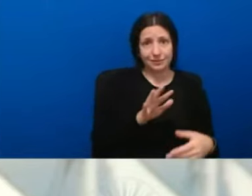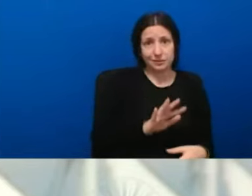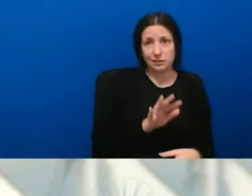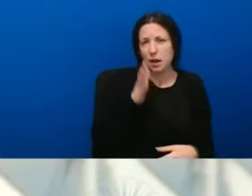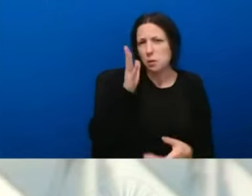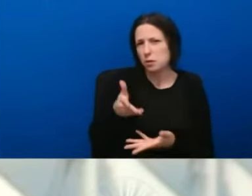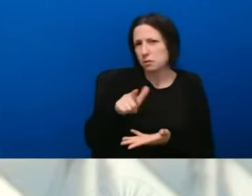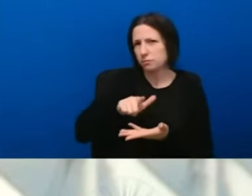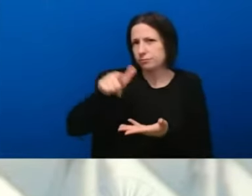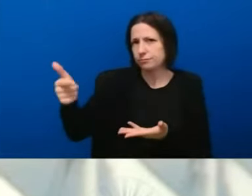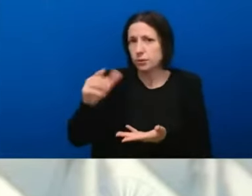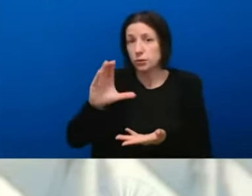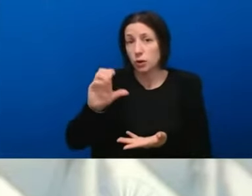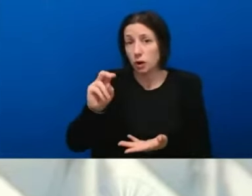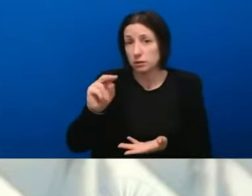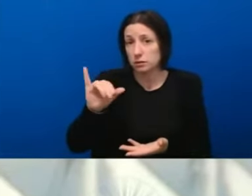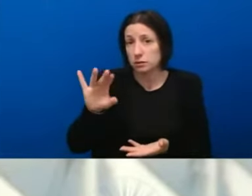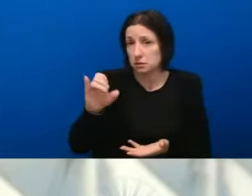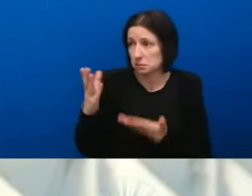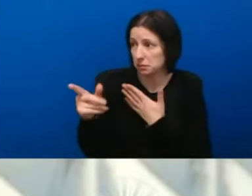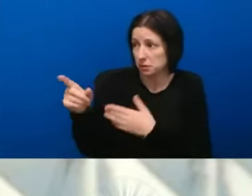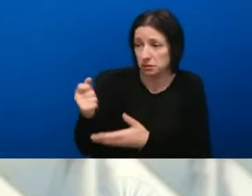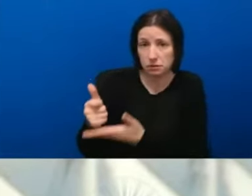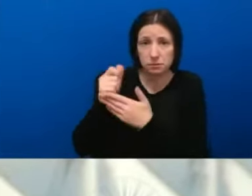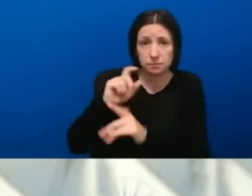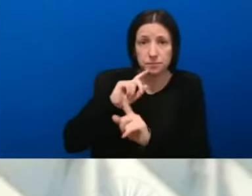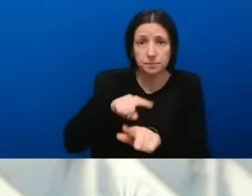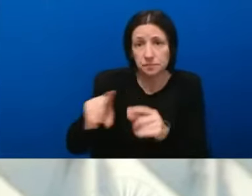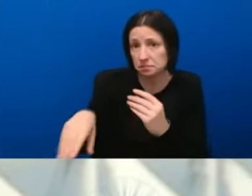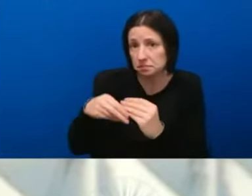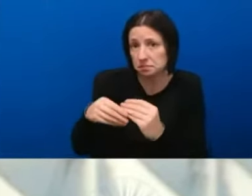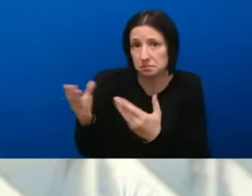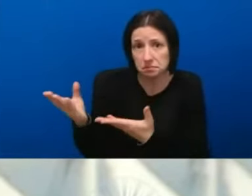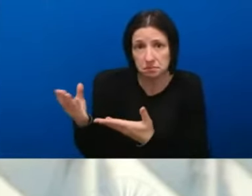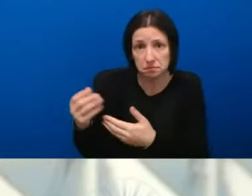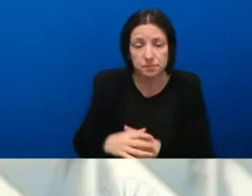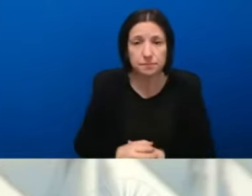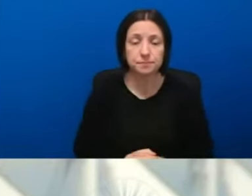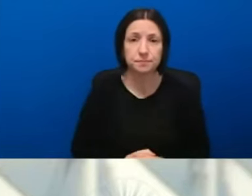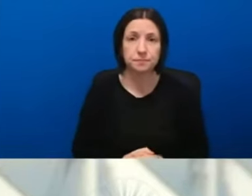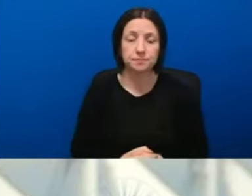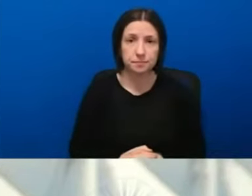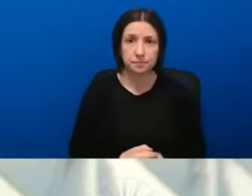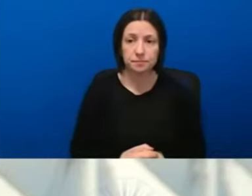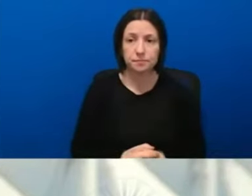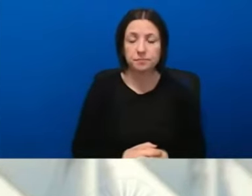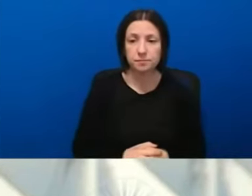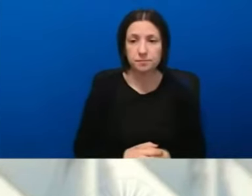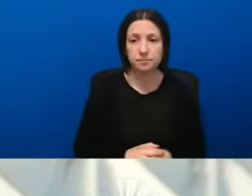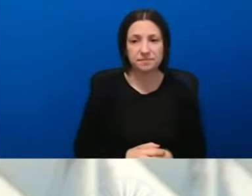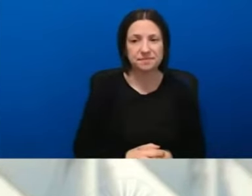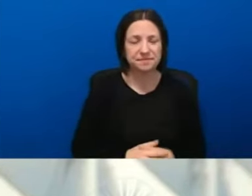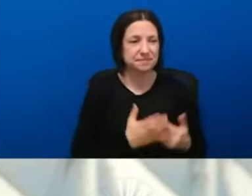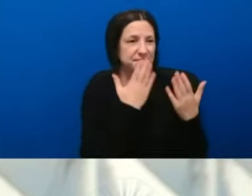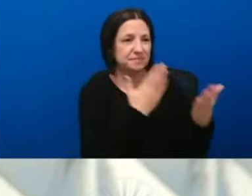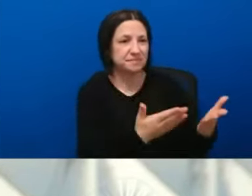States, I'll turn it over to Connie Chapman if she's able to add anything further on that point.